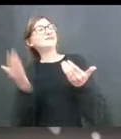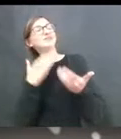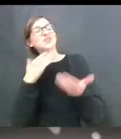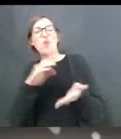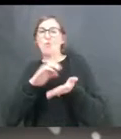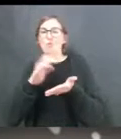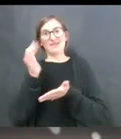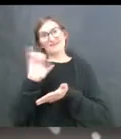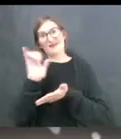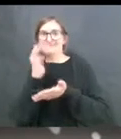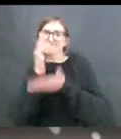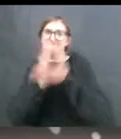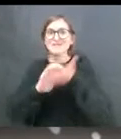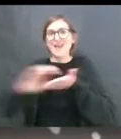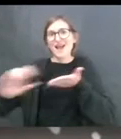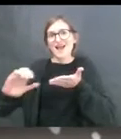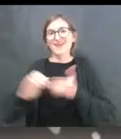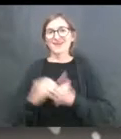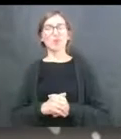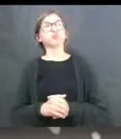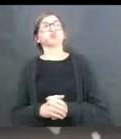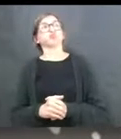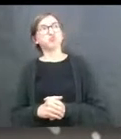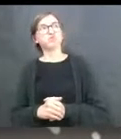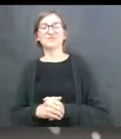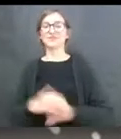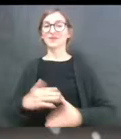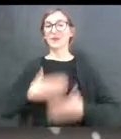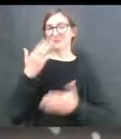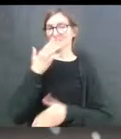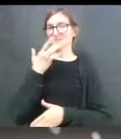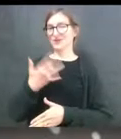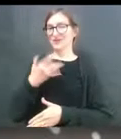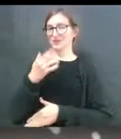Oh, thanks. Happy birthday to Harmony in kindergarten.